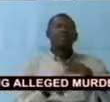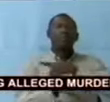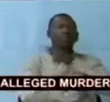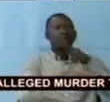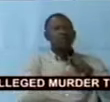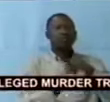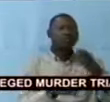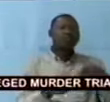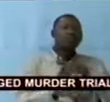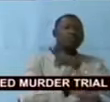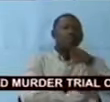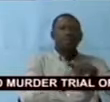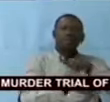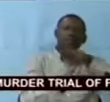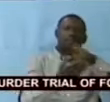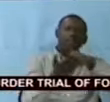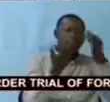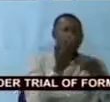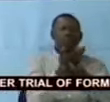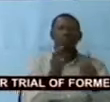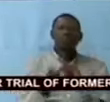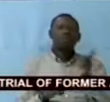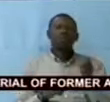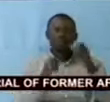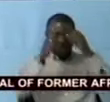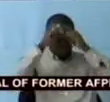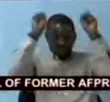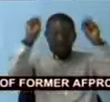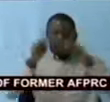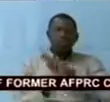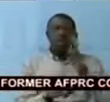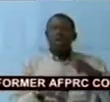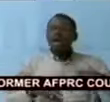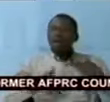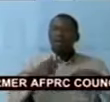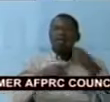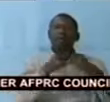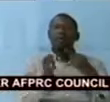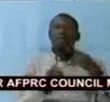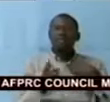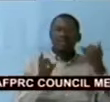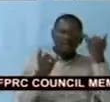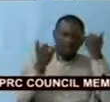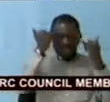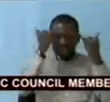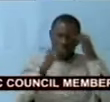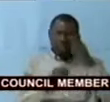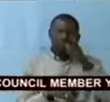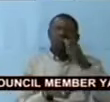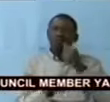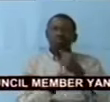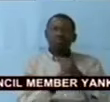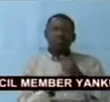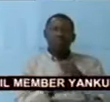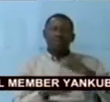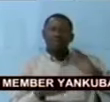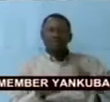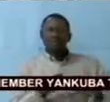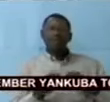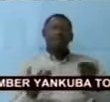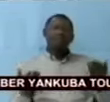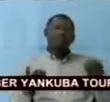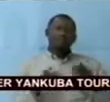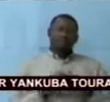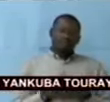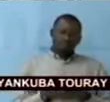jurisdiction because of unhappiness with some of the decisions that you've made. You are benum Banjul, ye bondi Banjul, ye samba base,